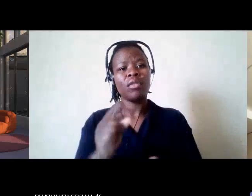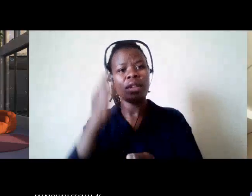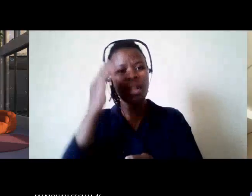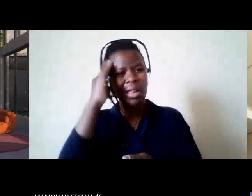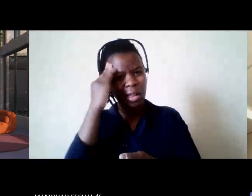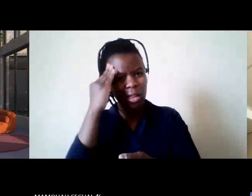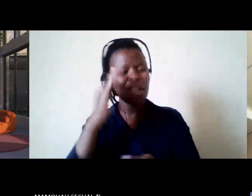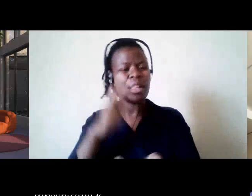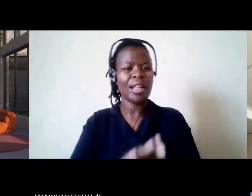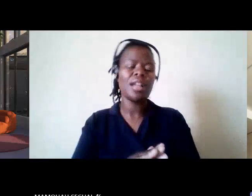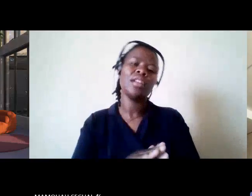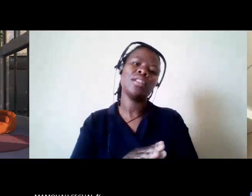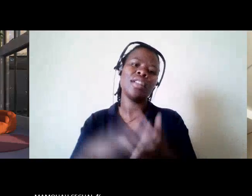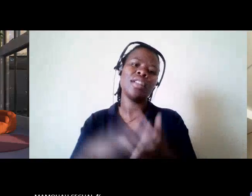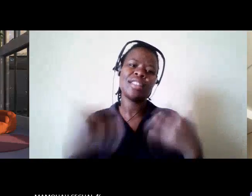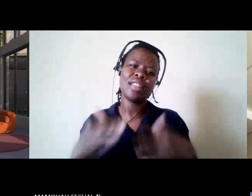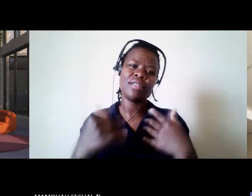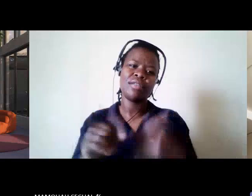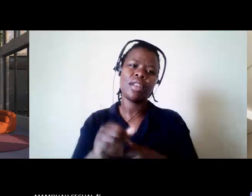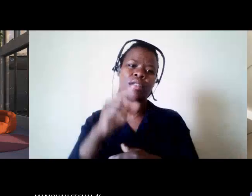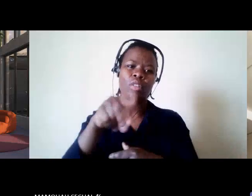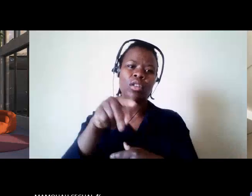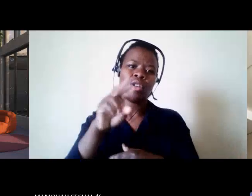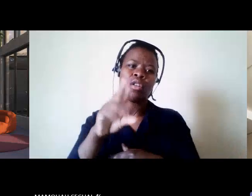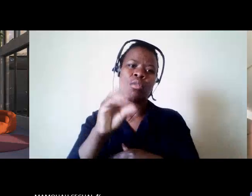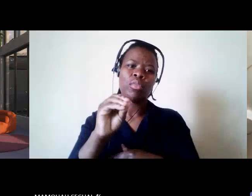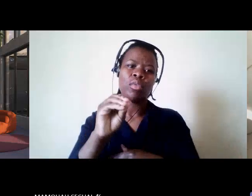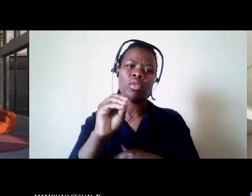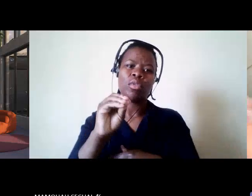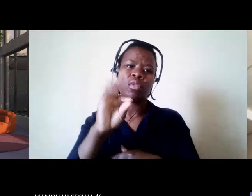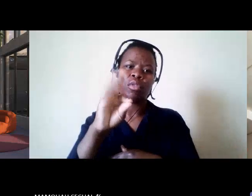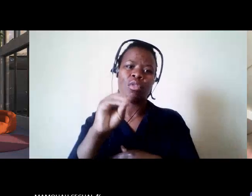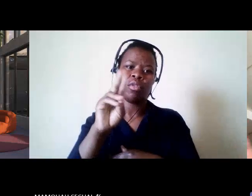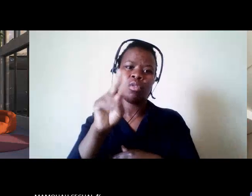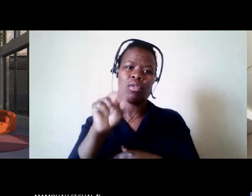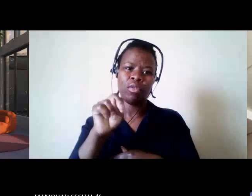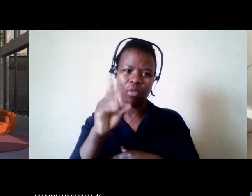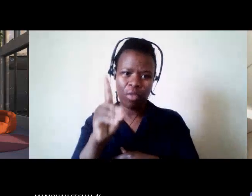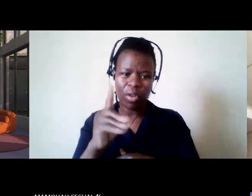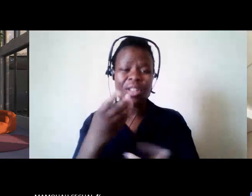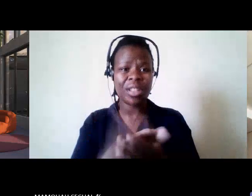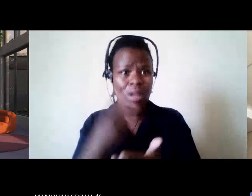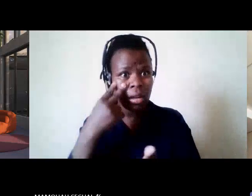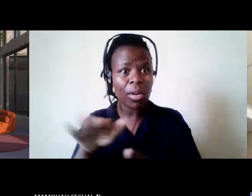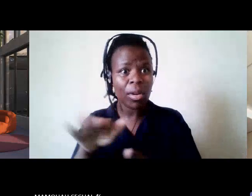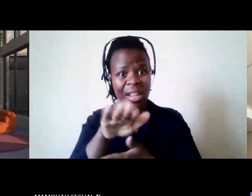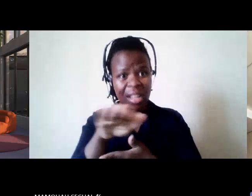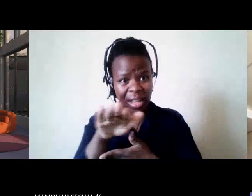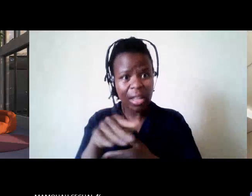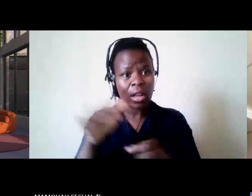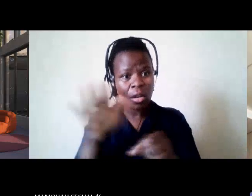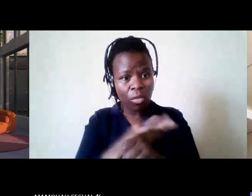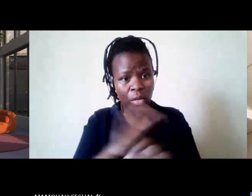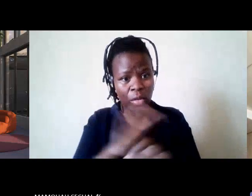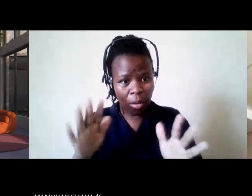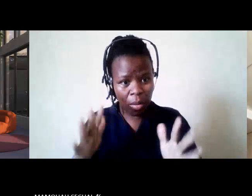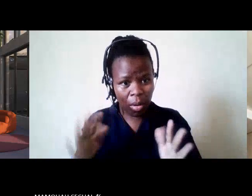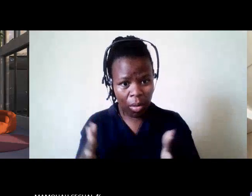online learning and UDL. So you can see how her areas weaves into Pearl's area also, and her research